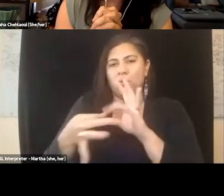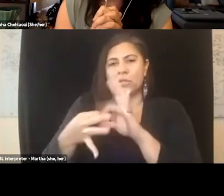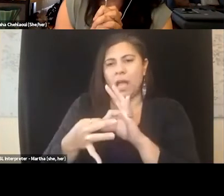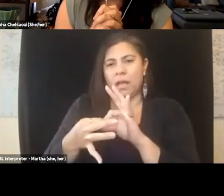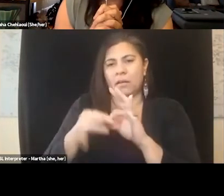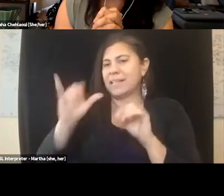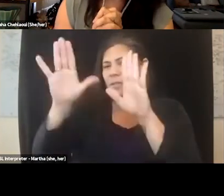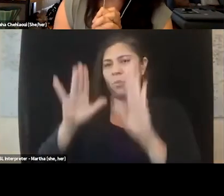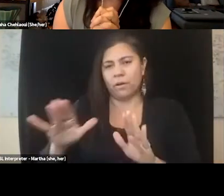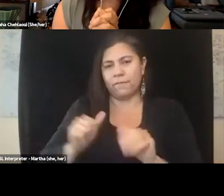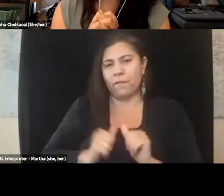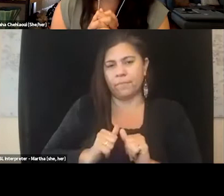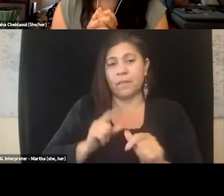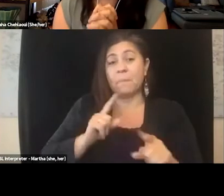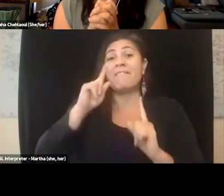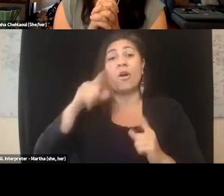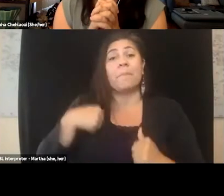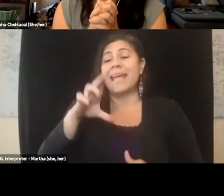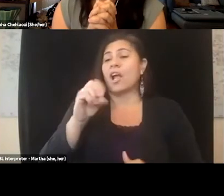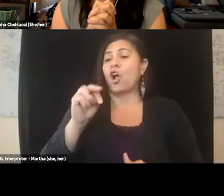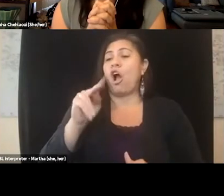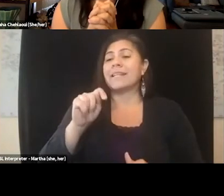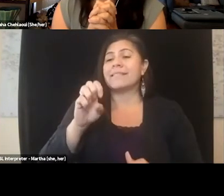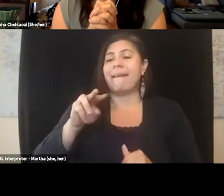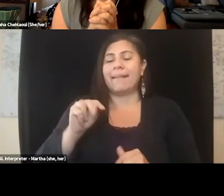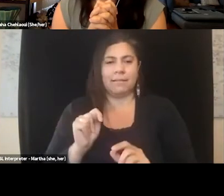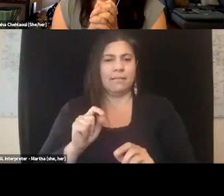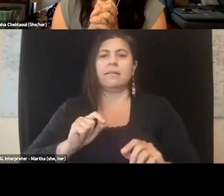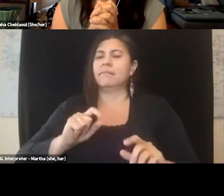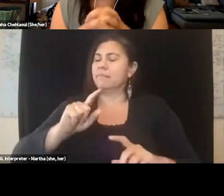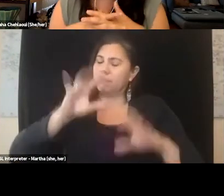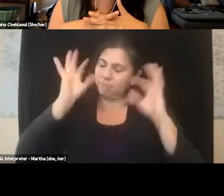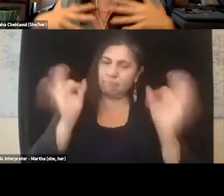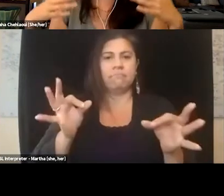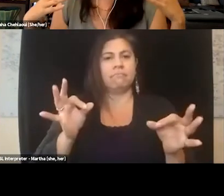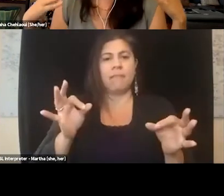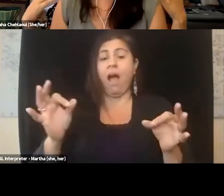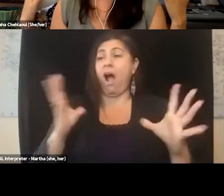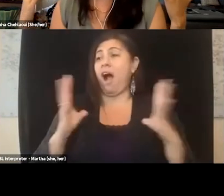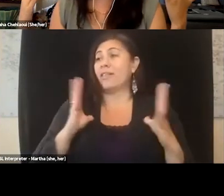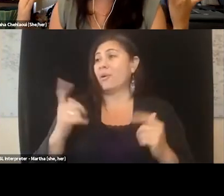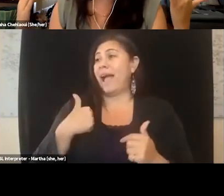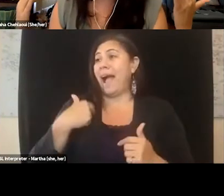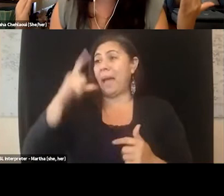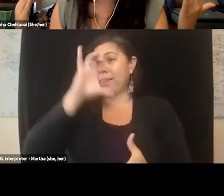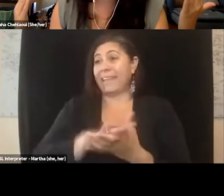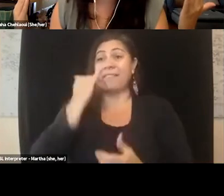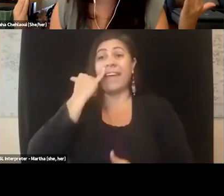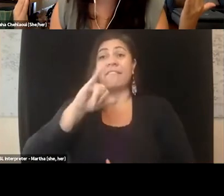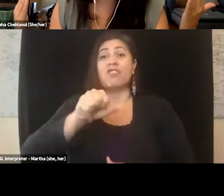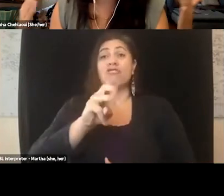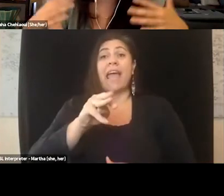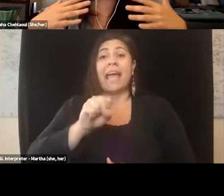I content, absolutely. Hollywood is, I believe that if a James Bond movie can